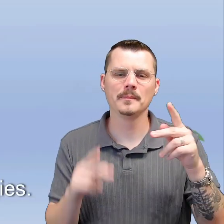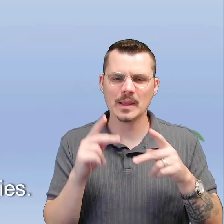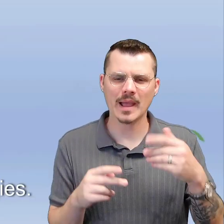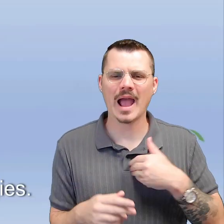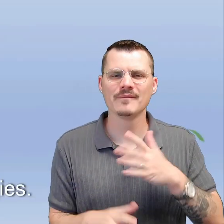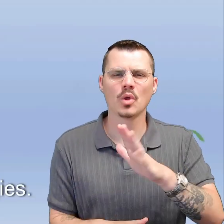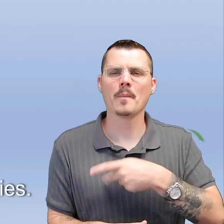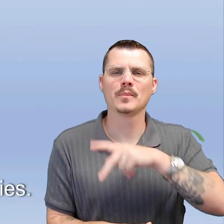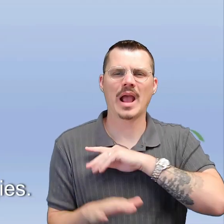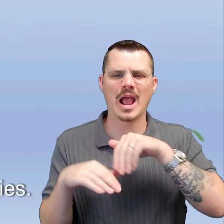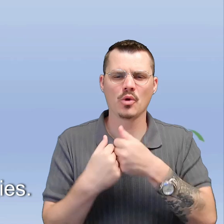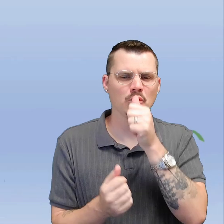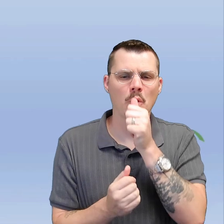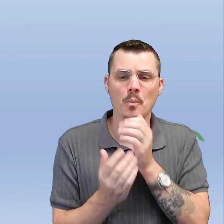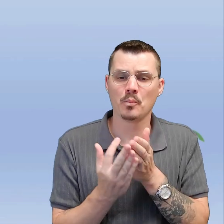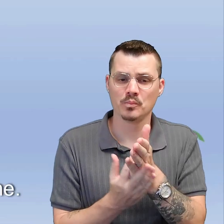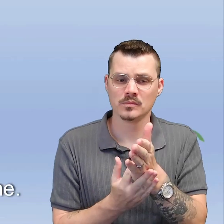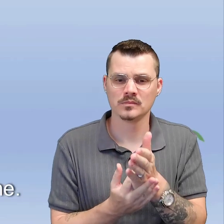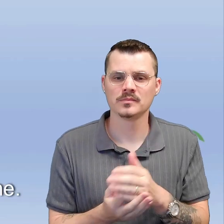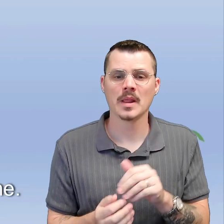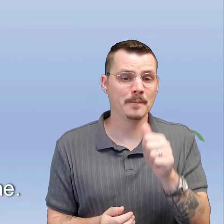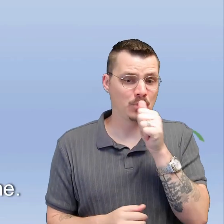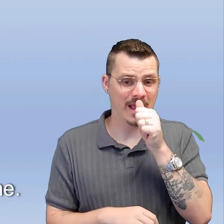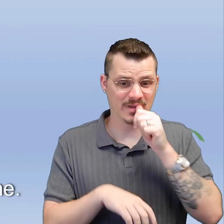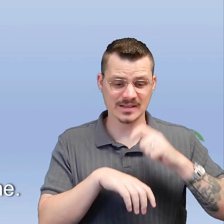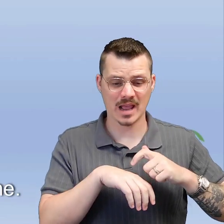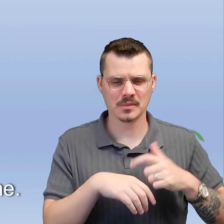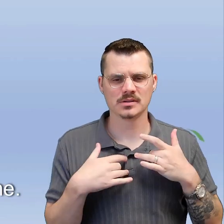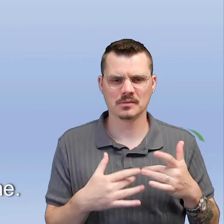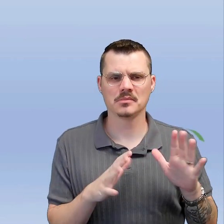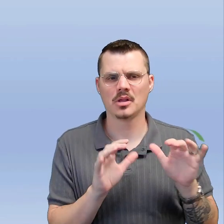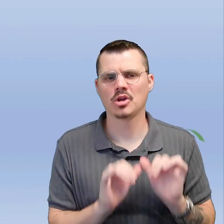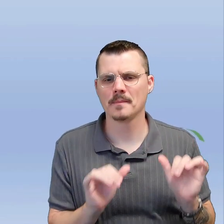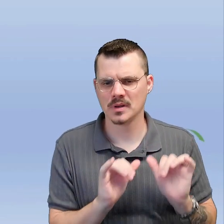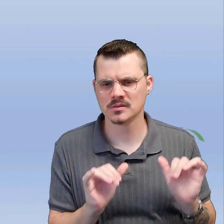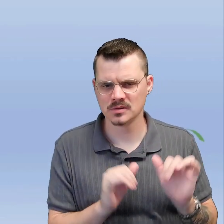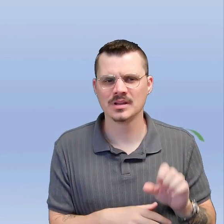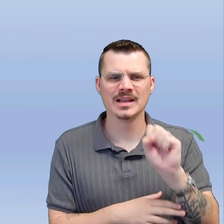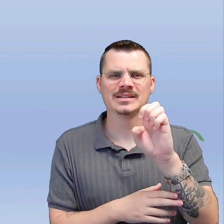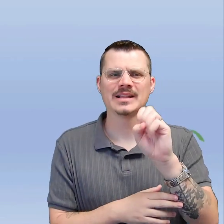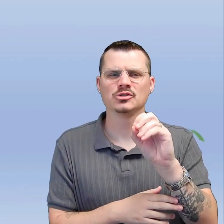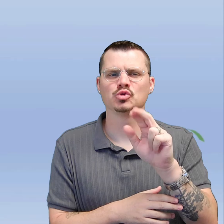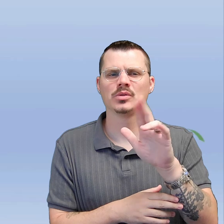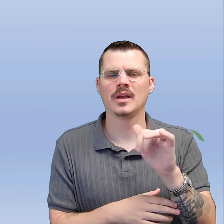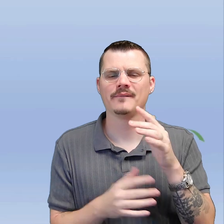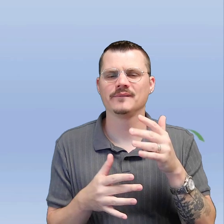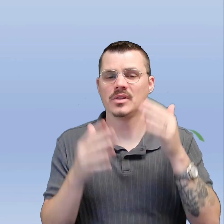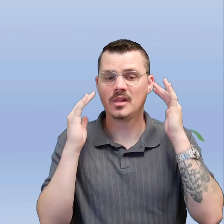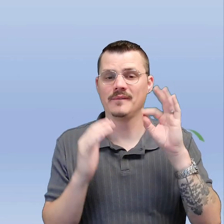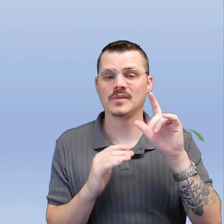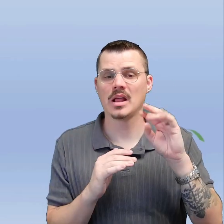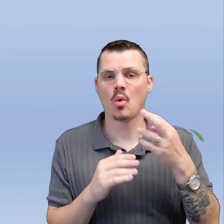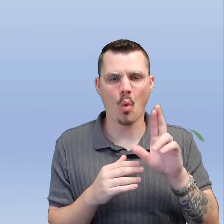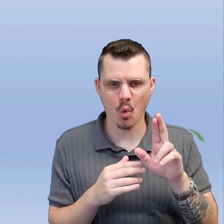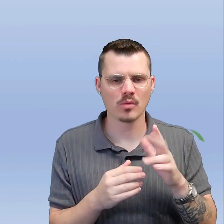People have personal coping strategies. Private time is the most common one. Sensory flooding or